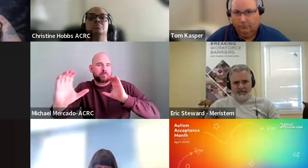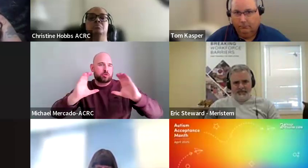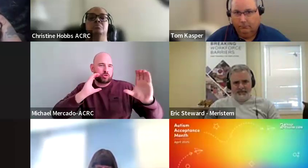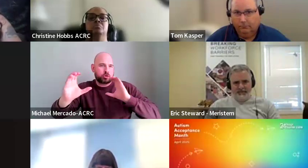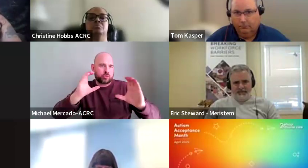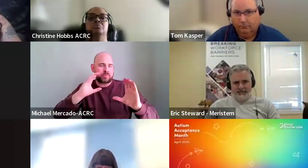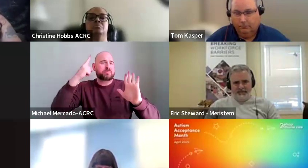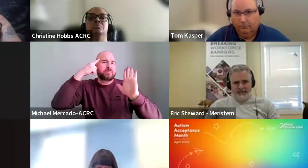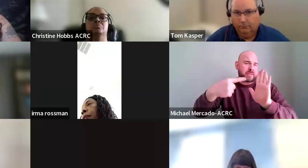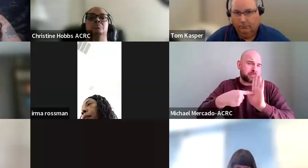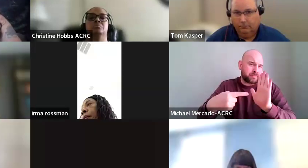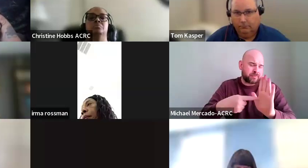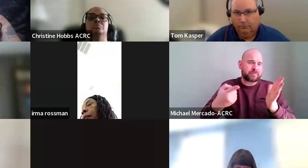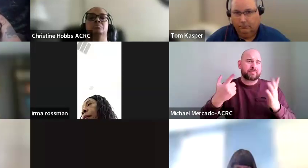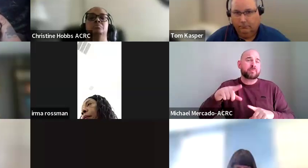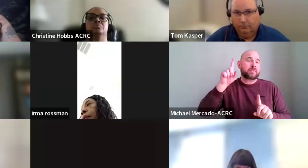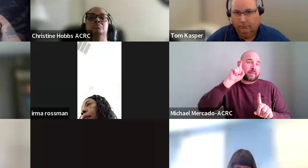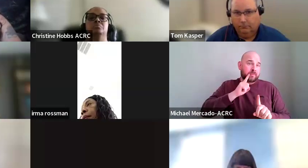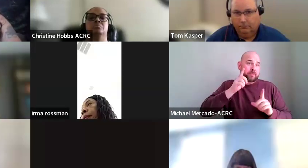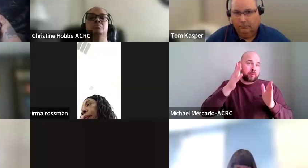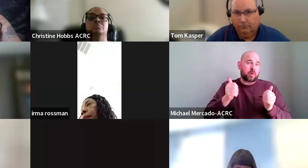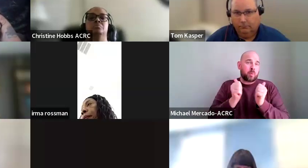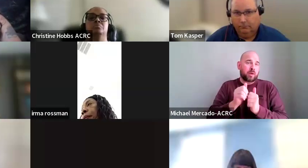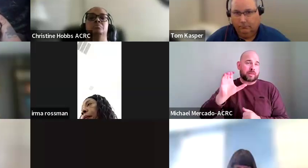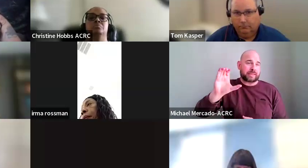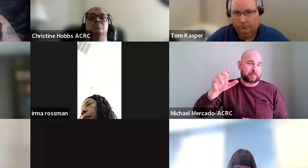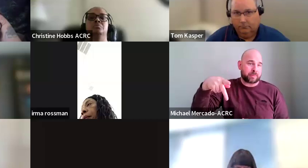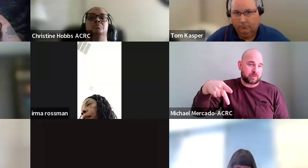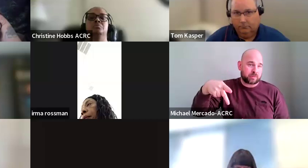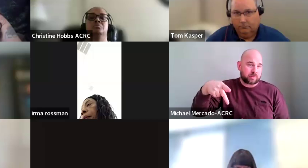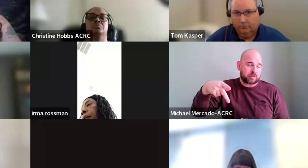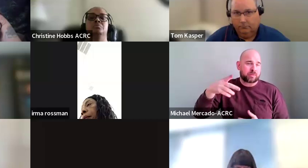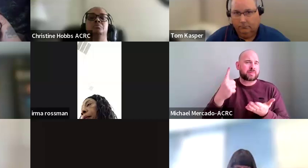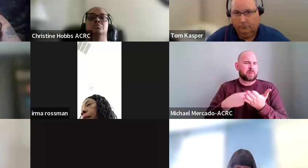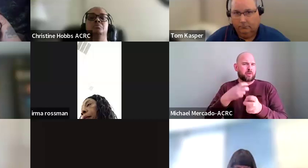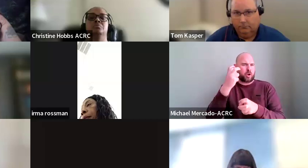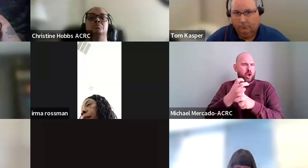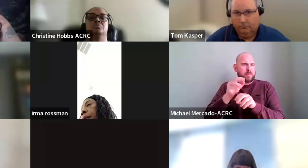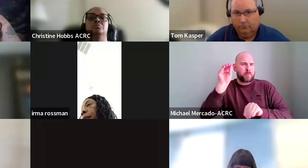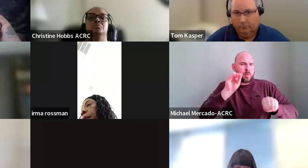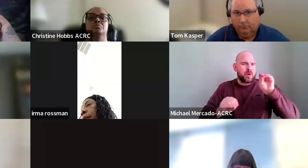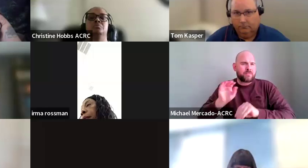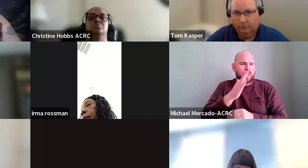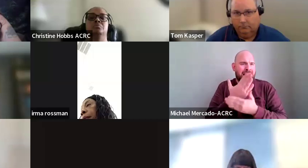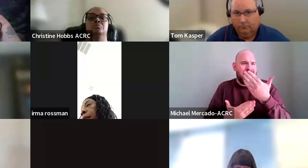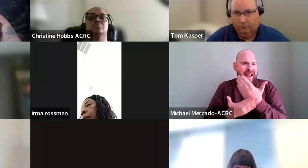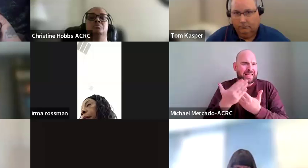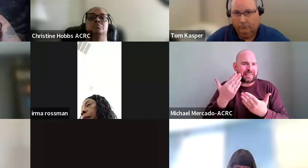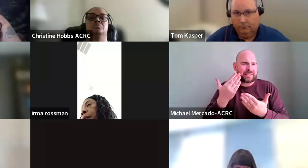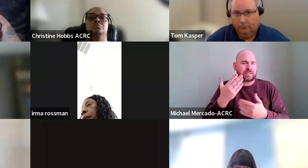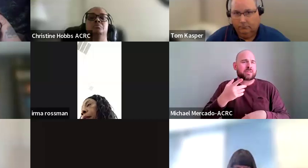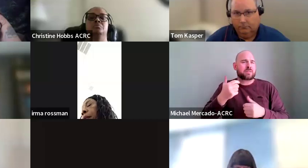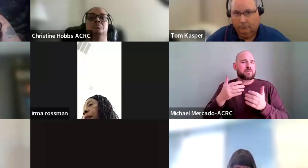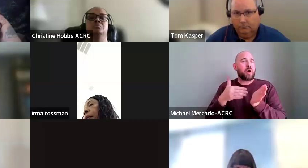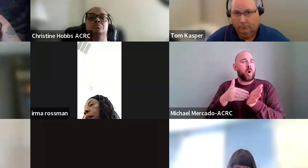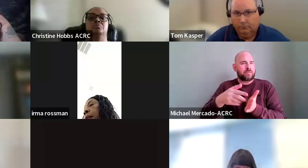hearing interpreter to make sure that there is clarity of communication. So for example, if a deaf person has cerebral palsy,